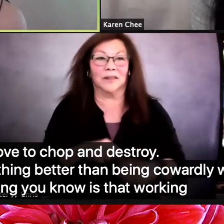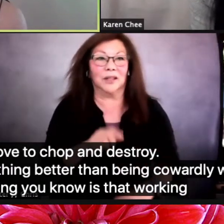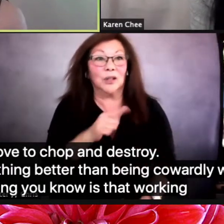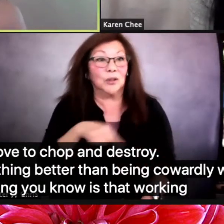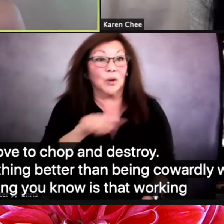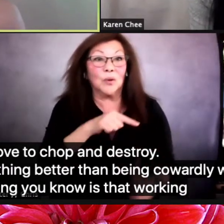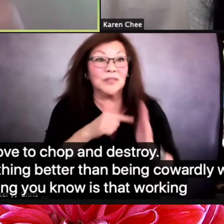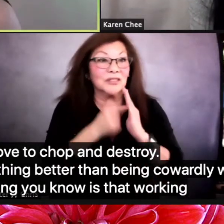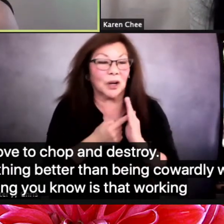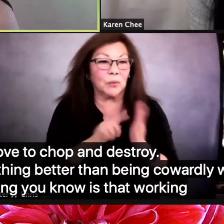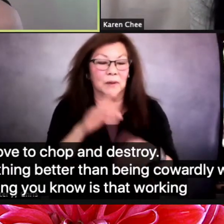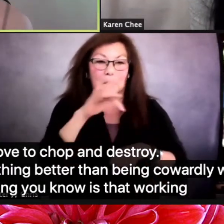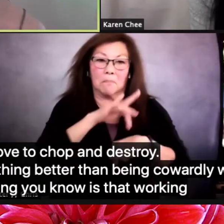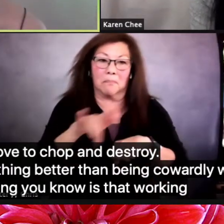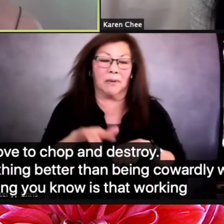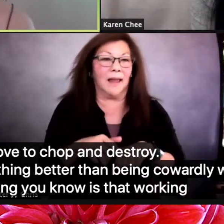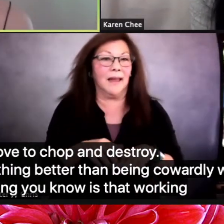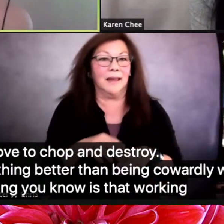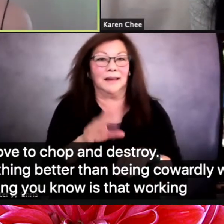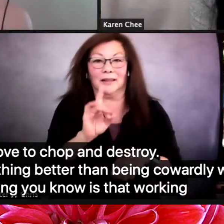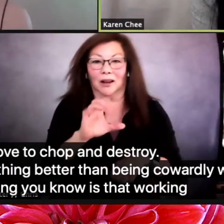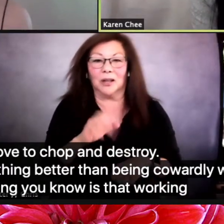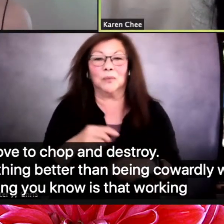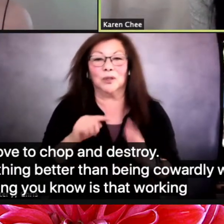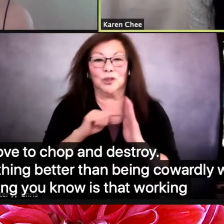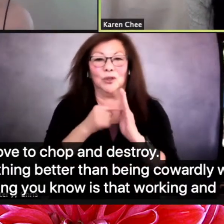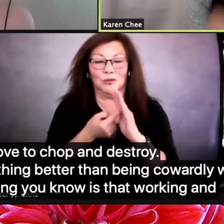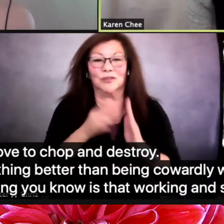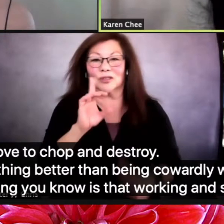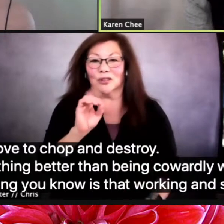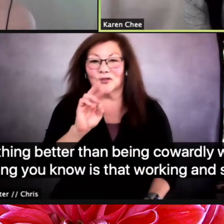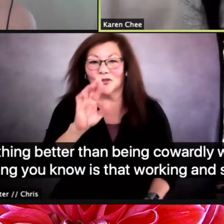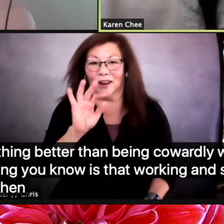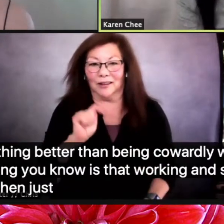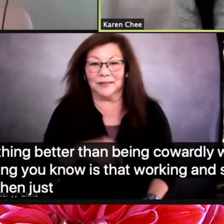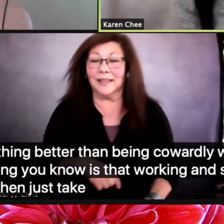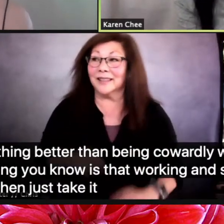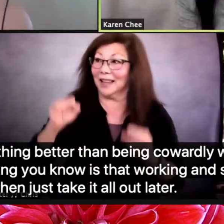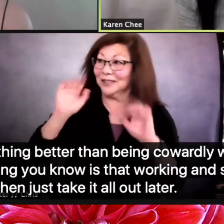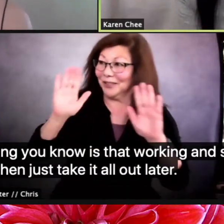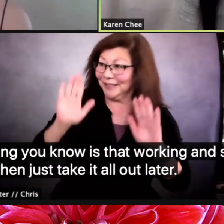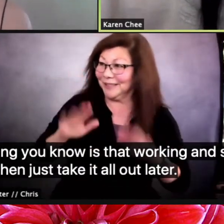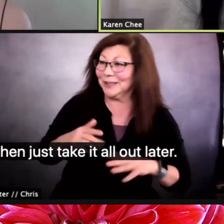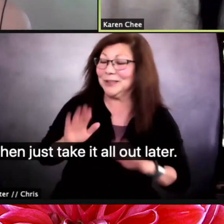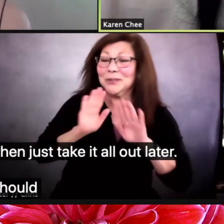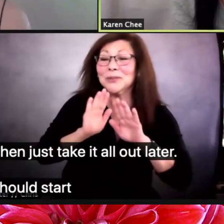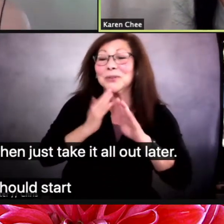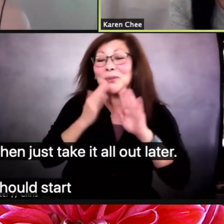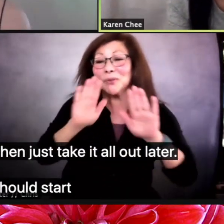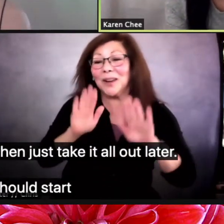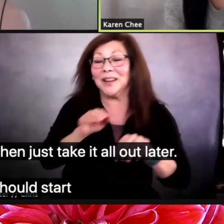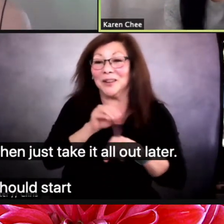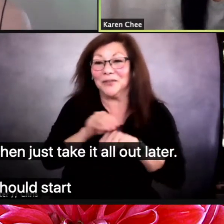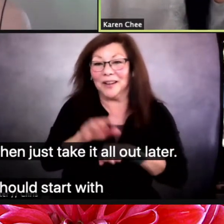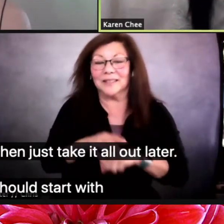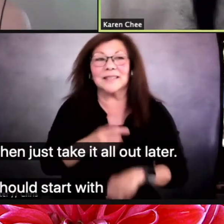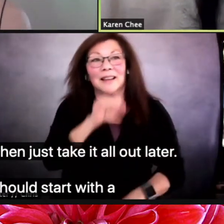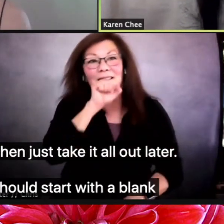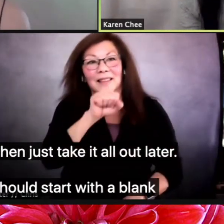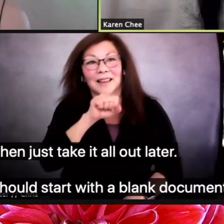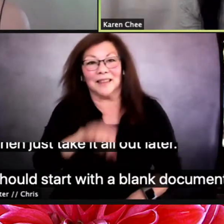with a blank document when they draft. That's fantastic. That's such great advice too. I really like